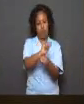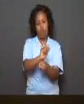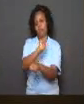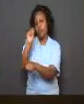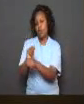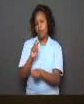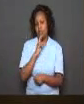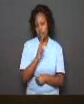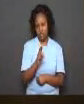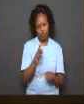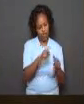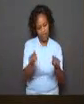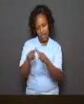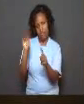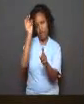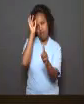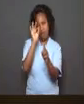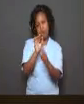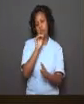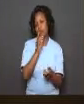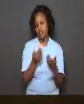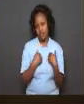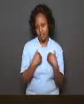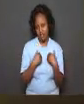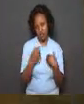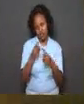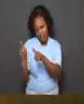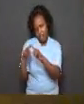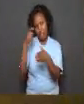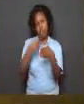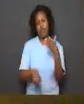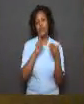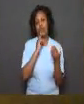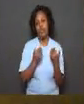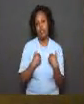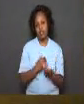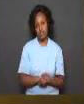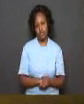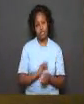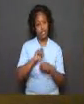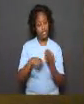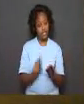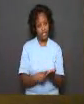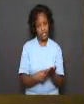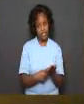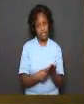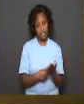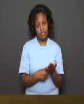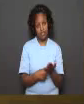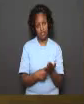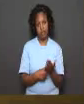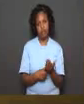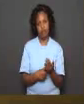with different objectives and values. They therefore cannot